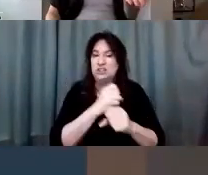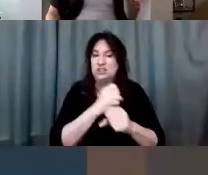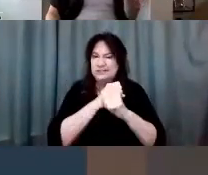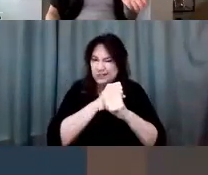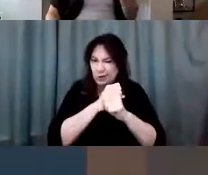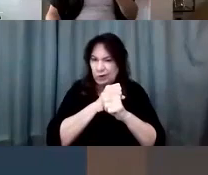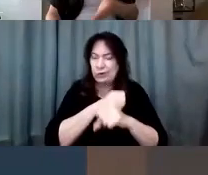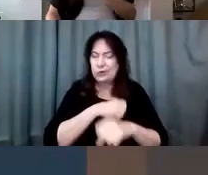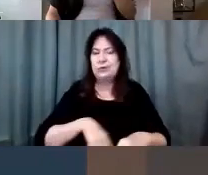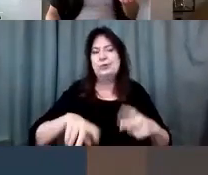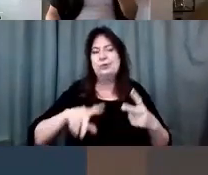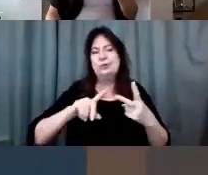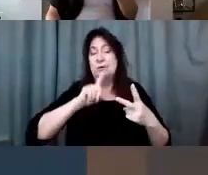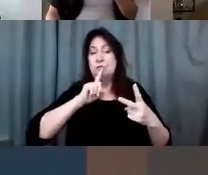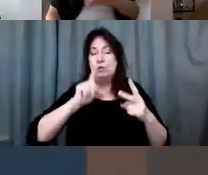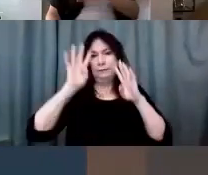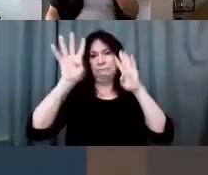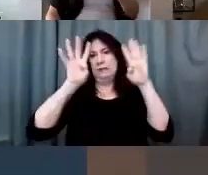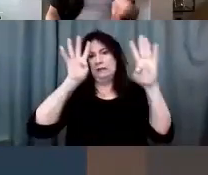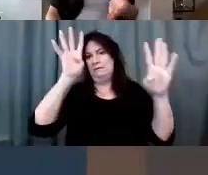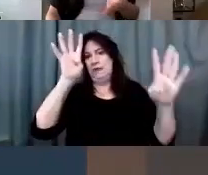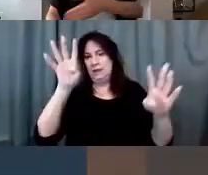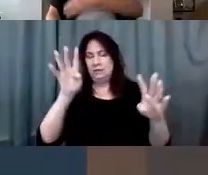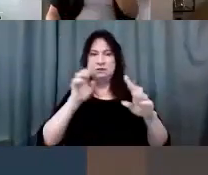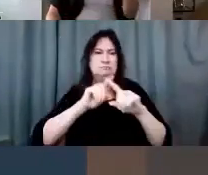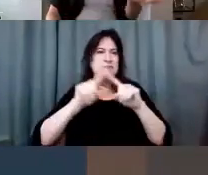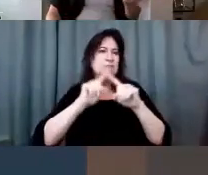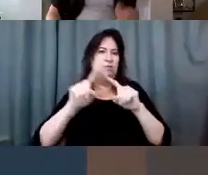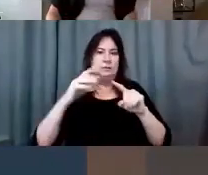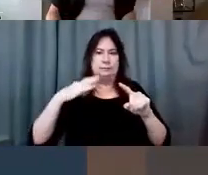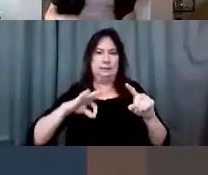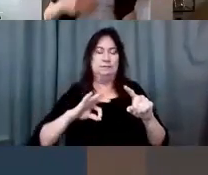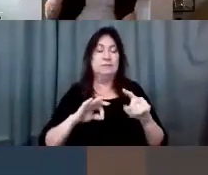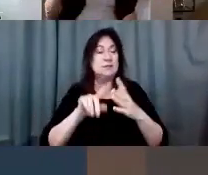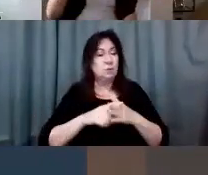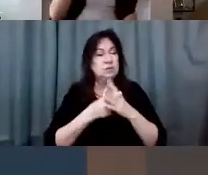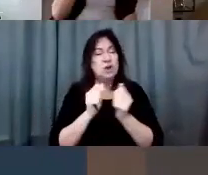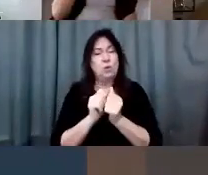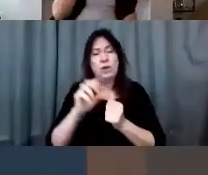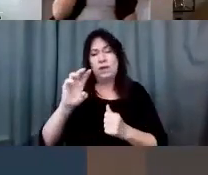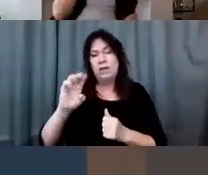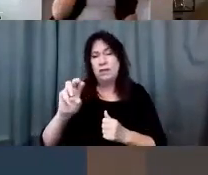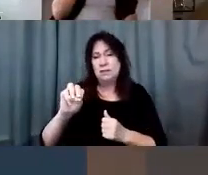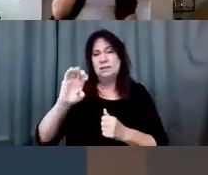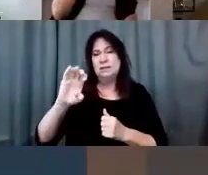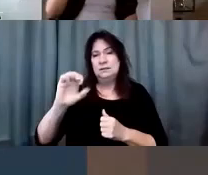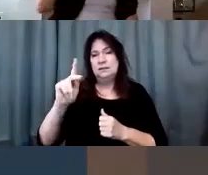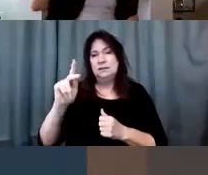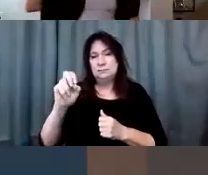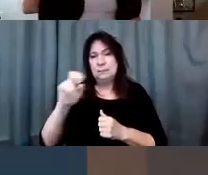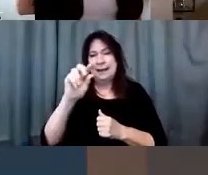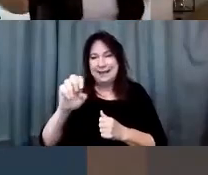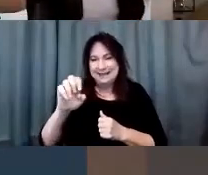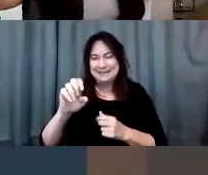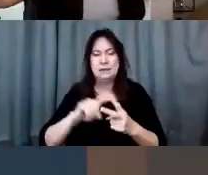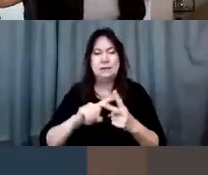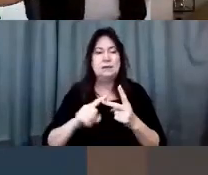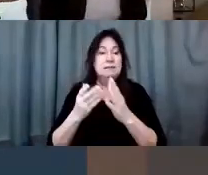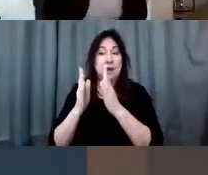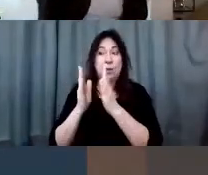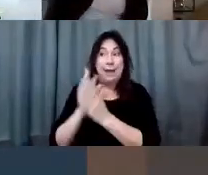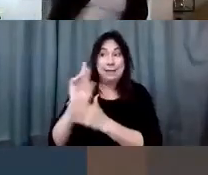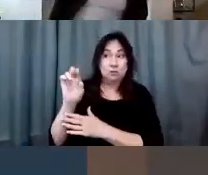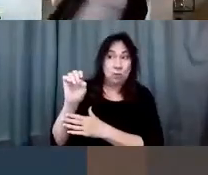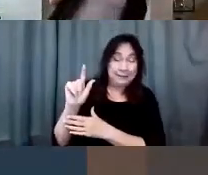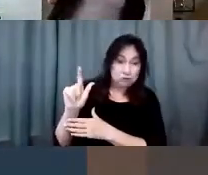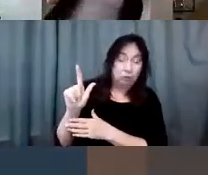secure, but really innovative in a number of ways. And we'll start with Mackenzie, and then I'll ask Rachel, who's worked on another unnamed